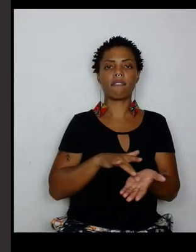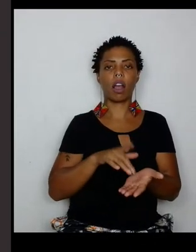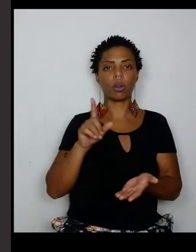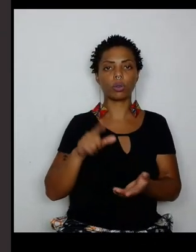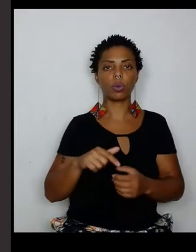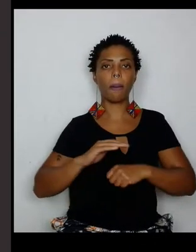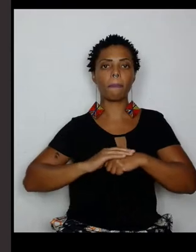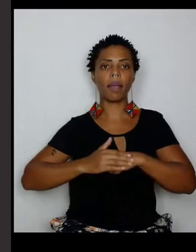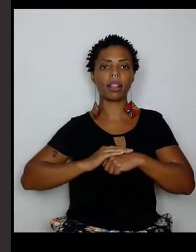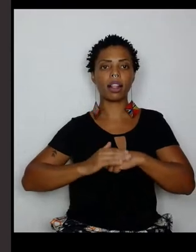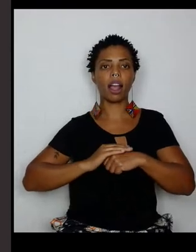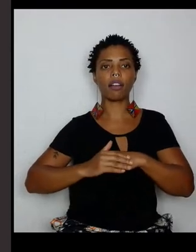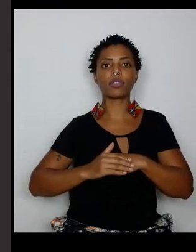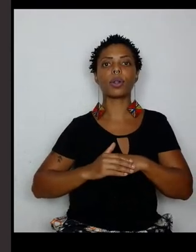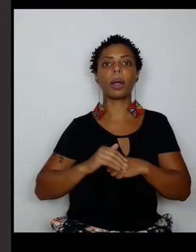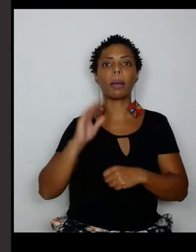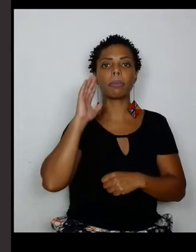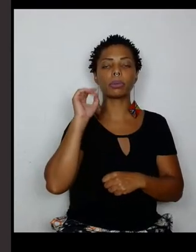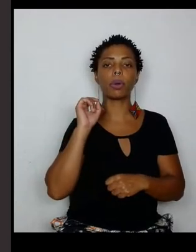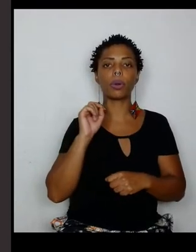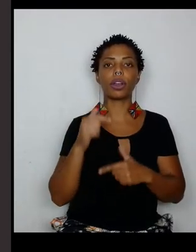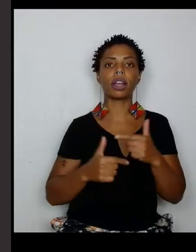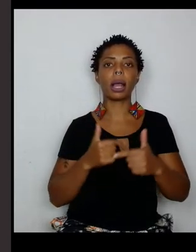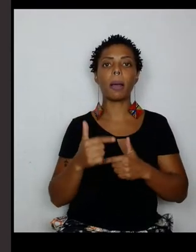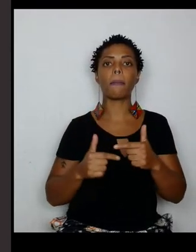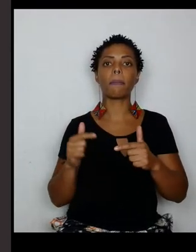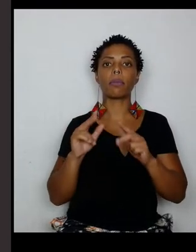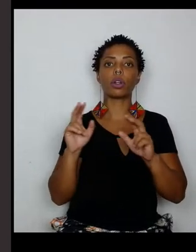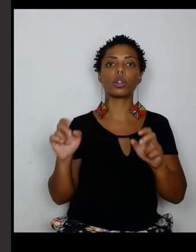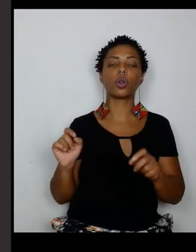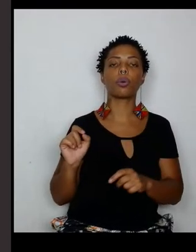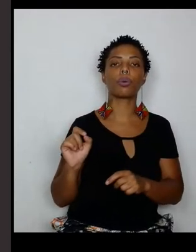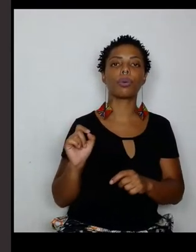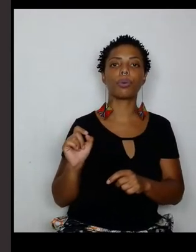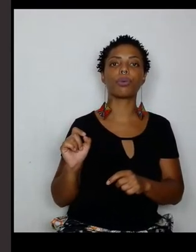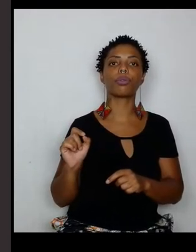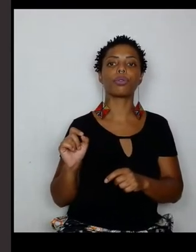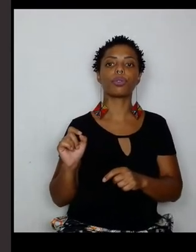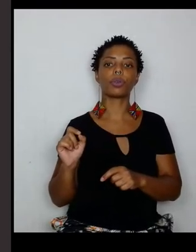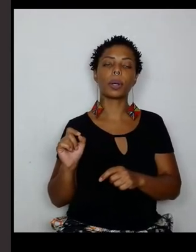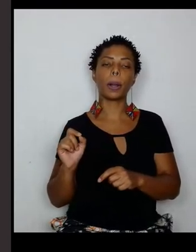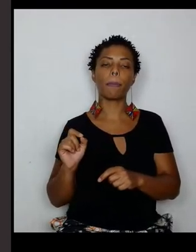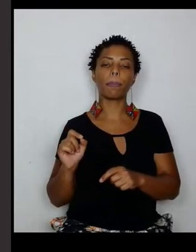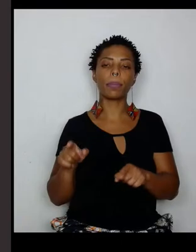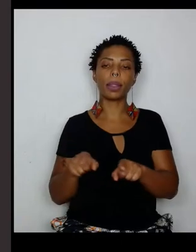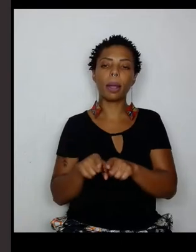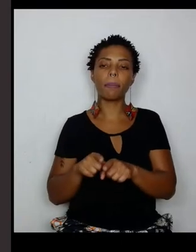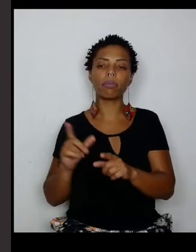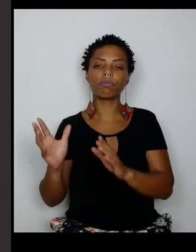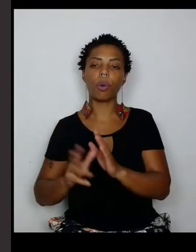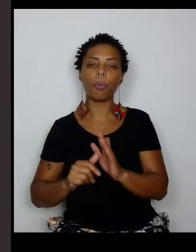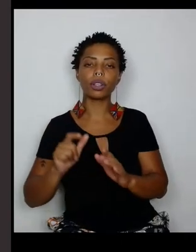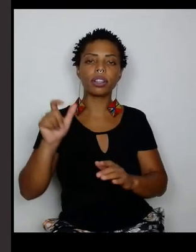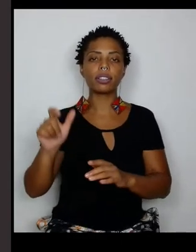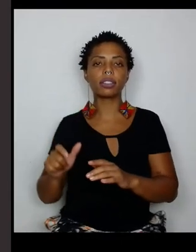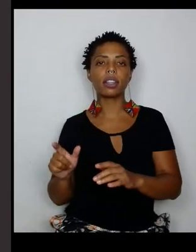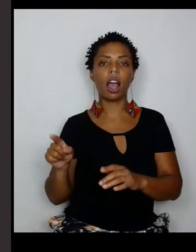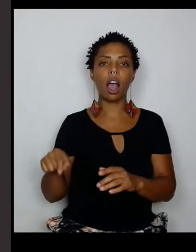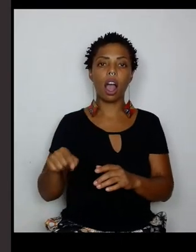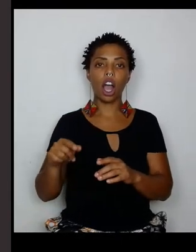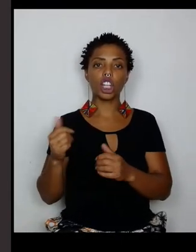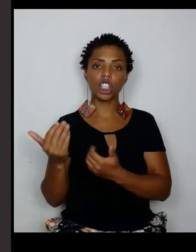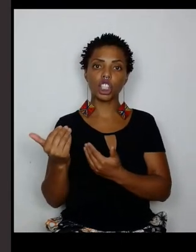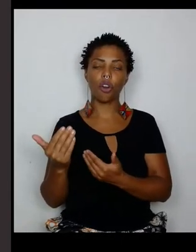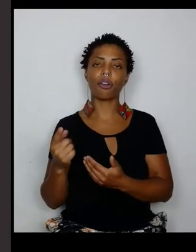quasimism were stolen from the younger artist emil bernard and his supreme self-confidence was the product of his domination if not